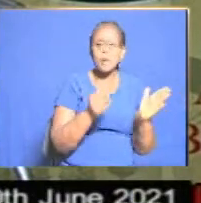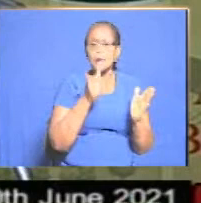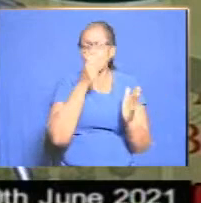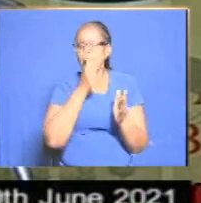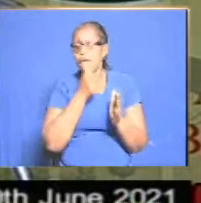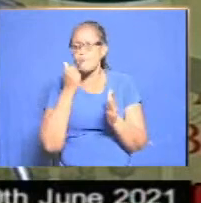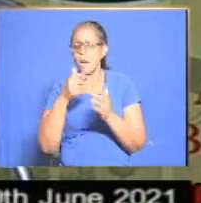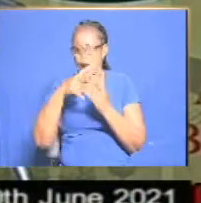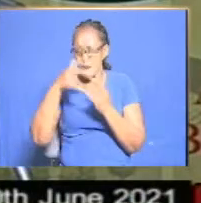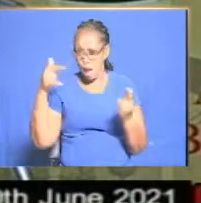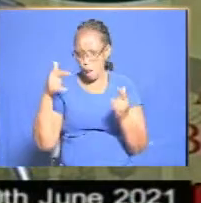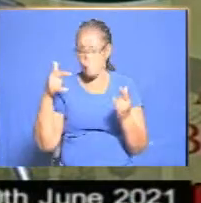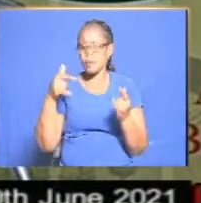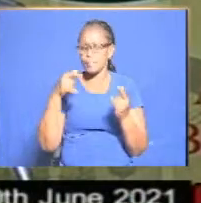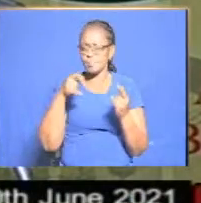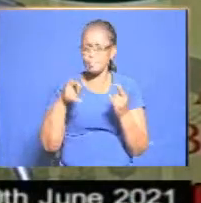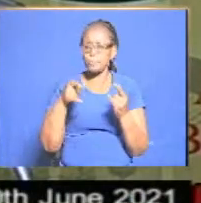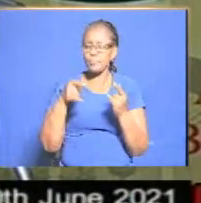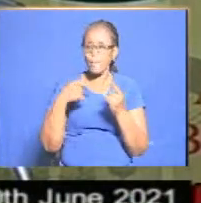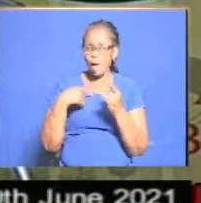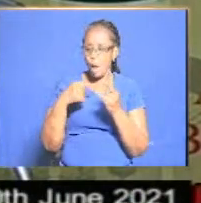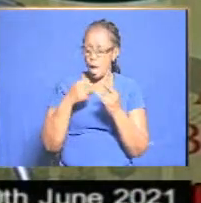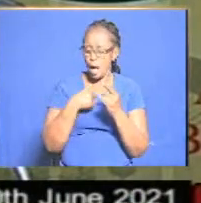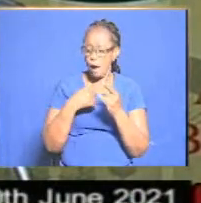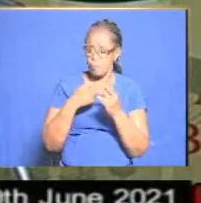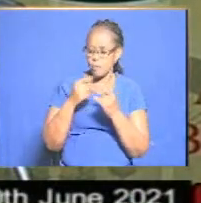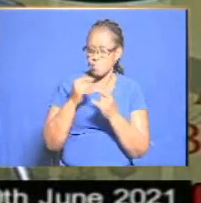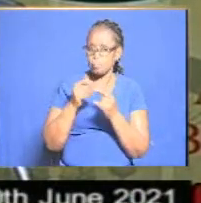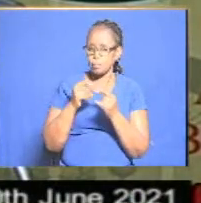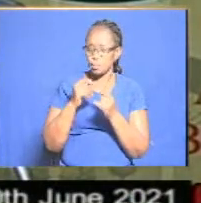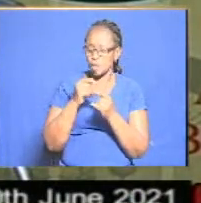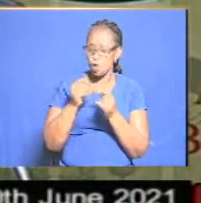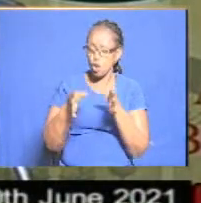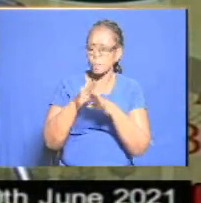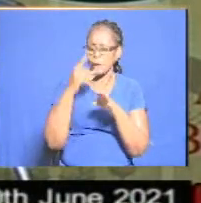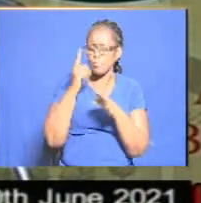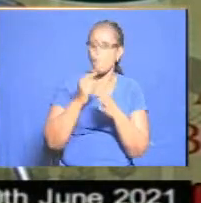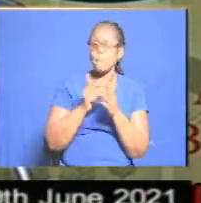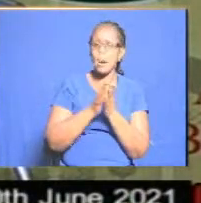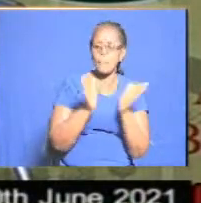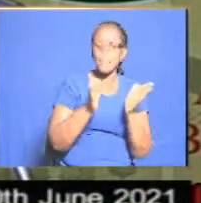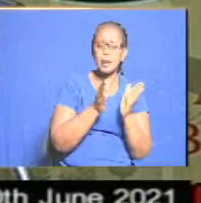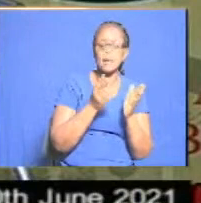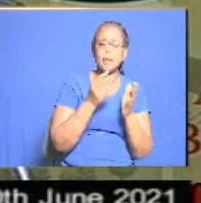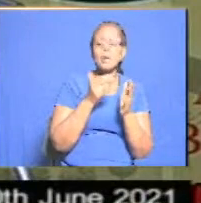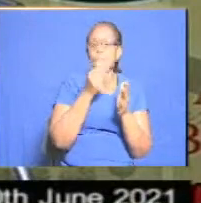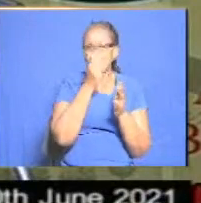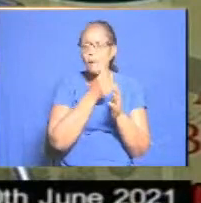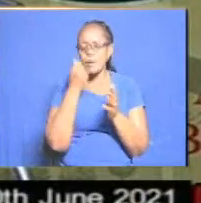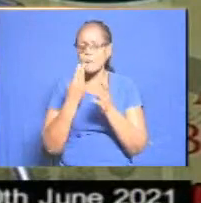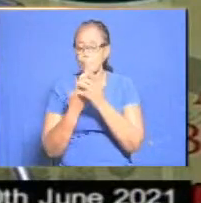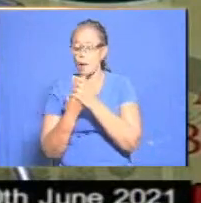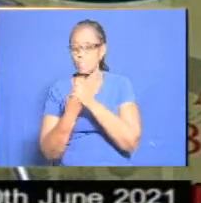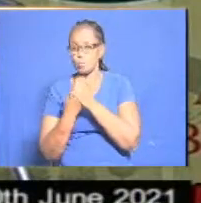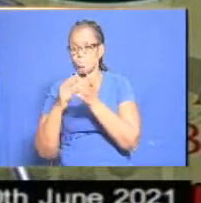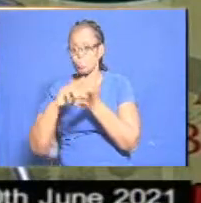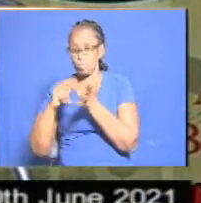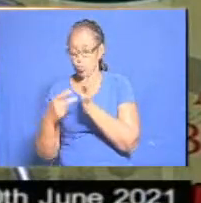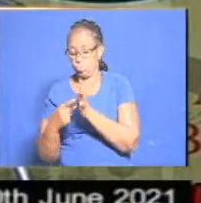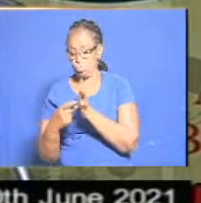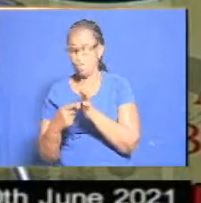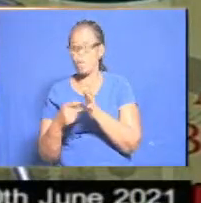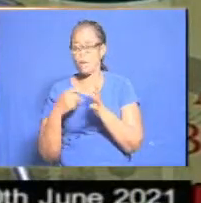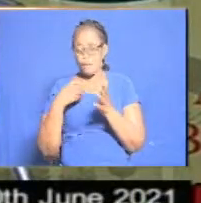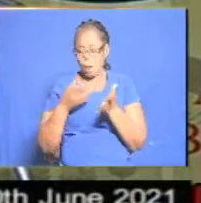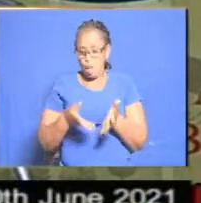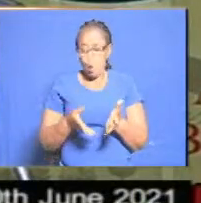expeditious financial closure of public-private partnership projects. To this effect, I undertook to transform the